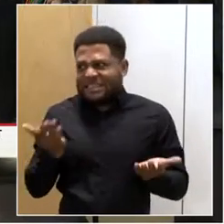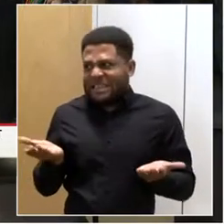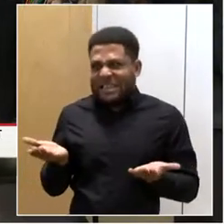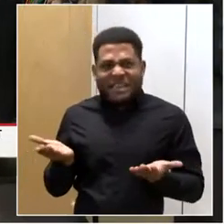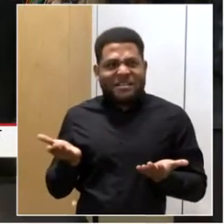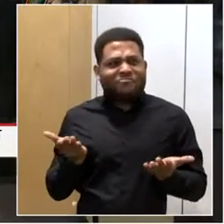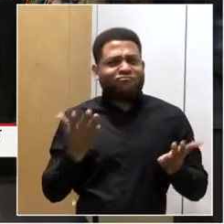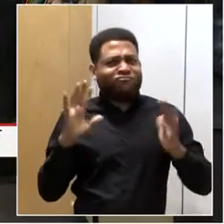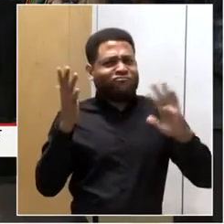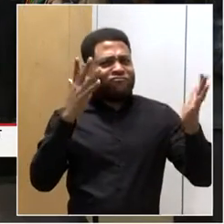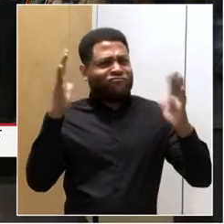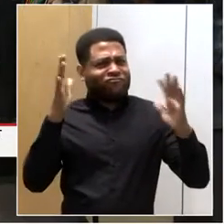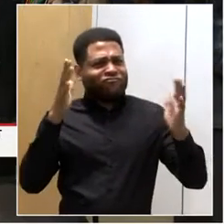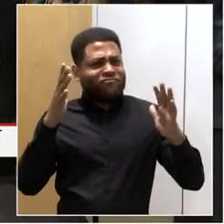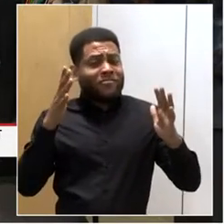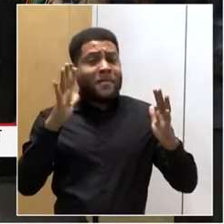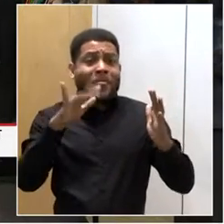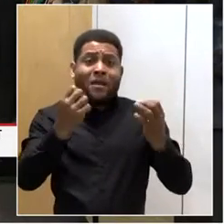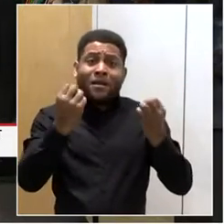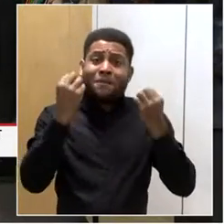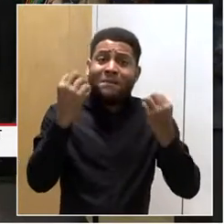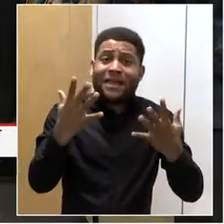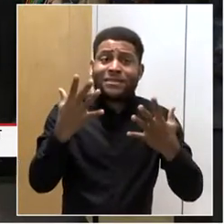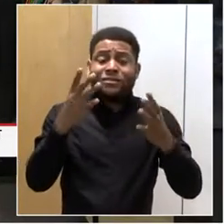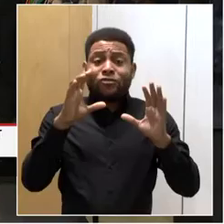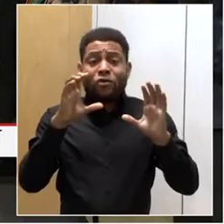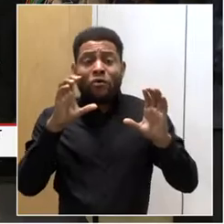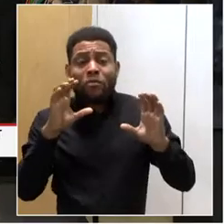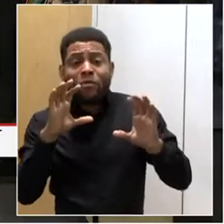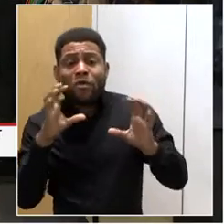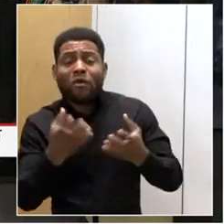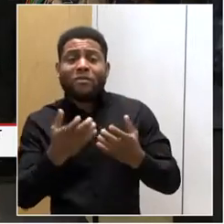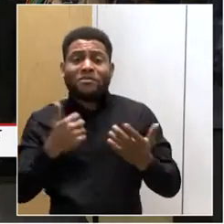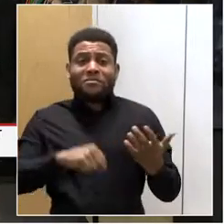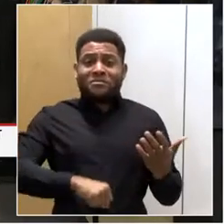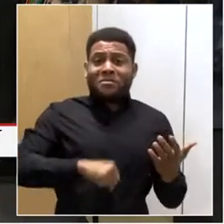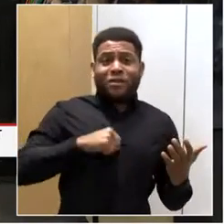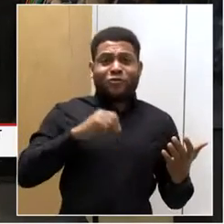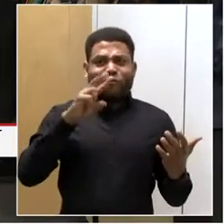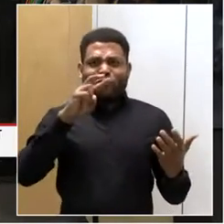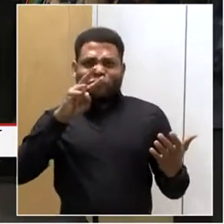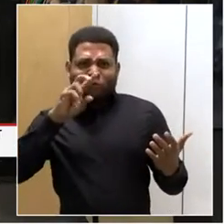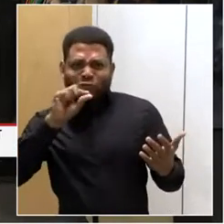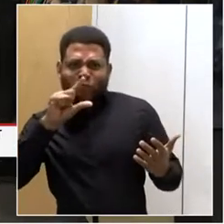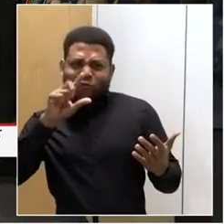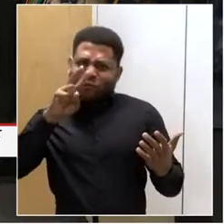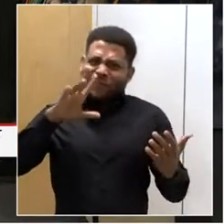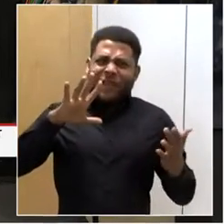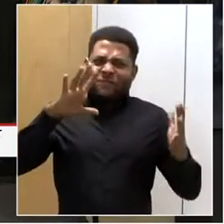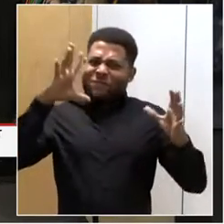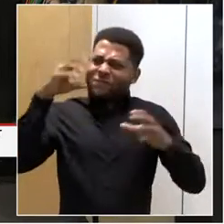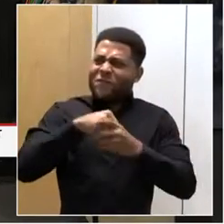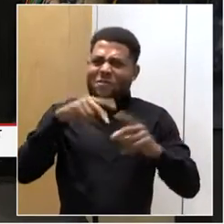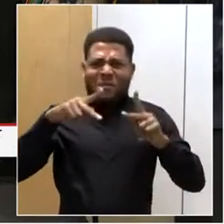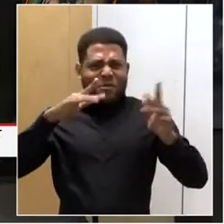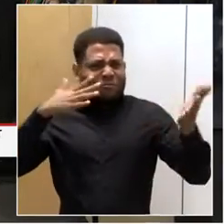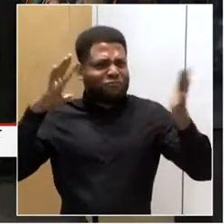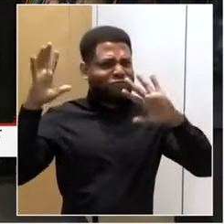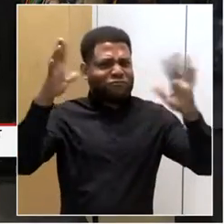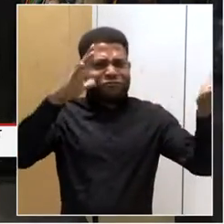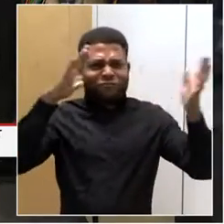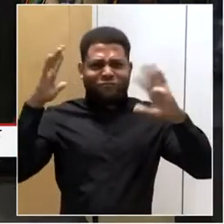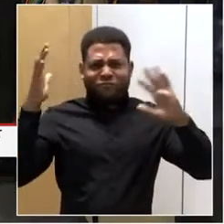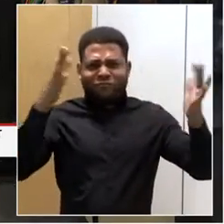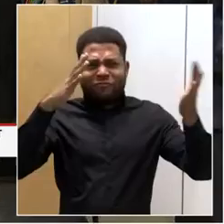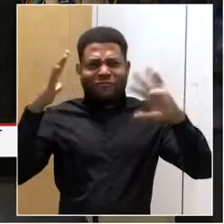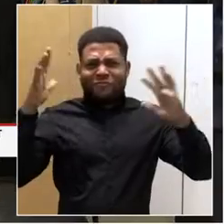number of our World Pride 2025 stakeholders from the Capital Pride Alliance.